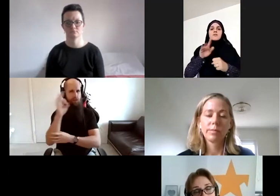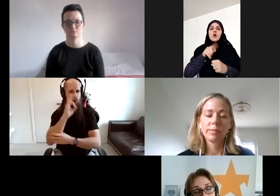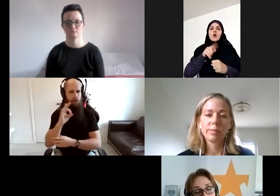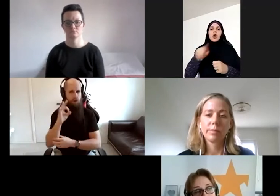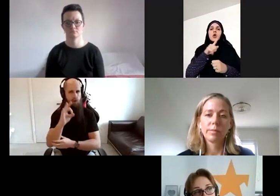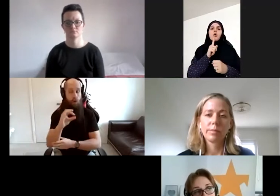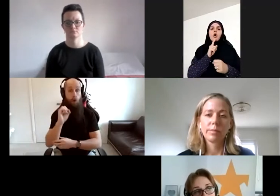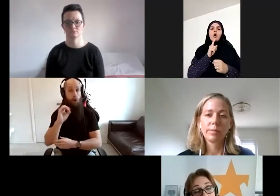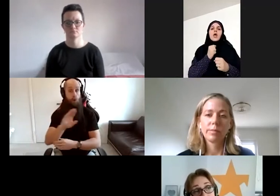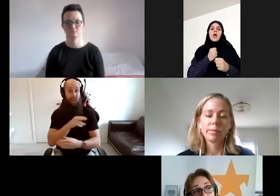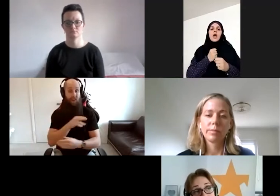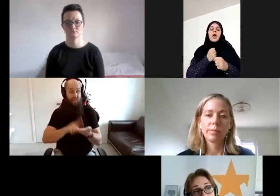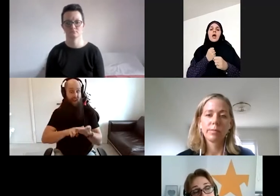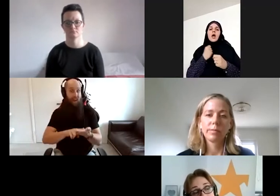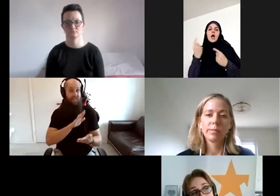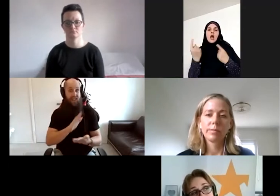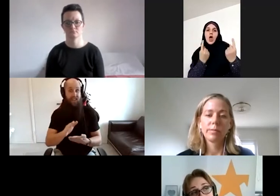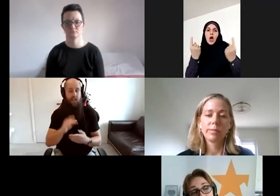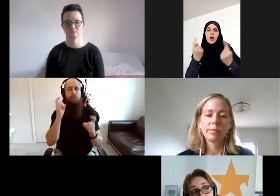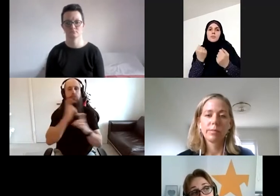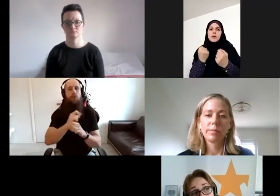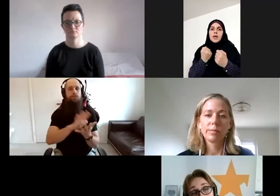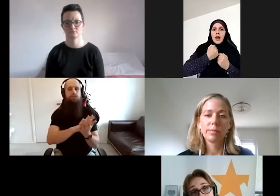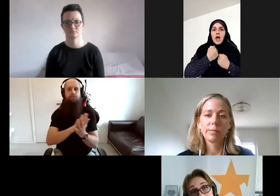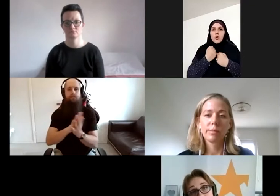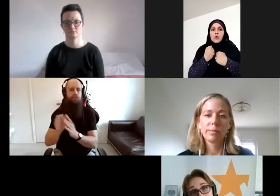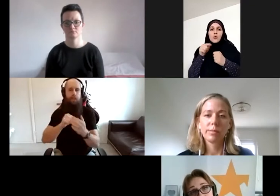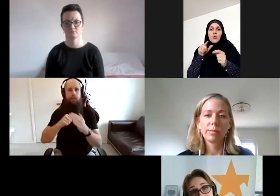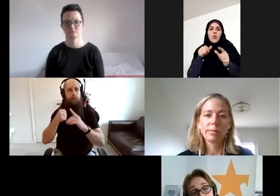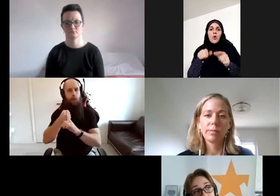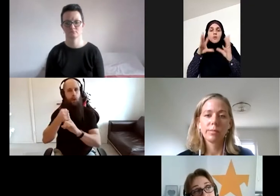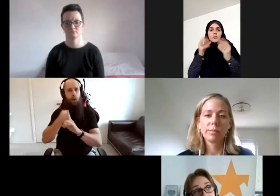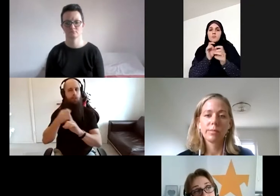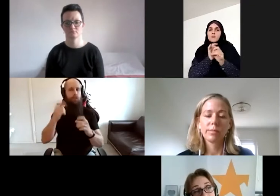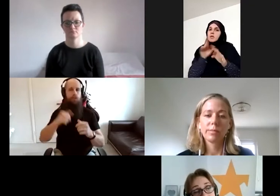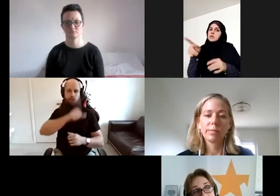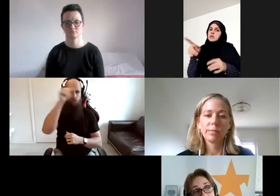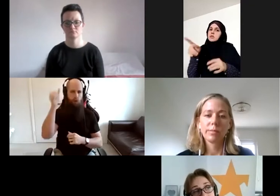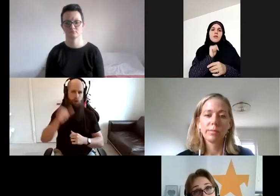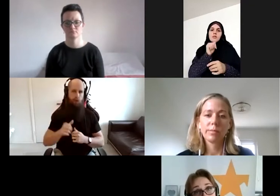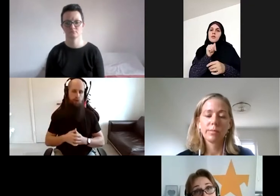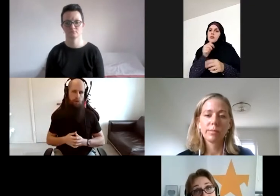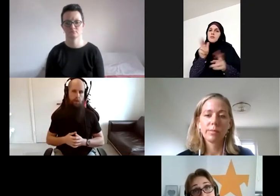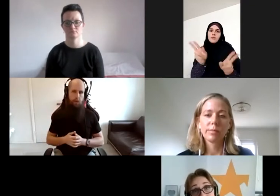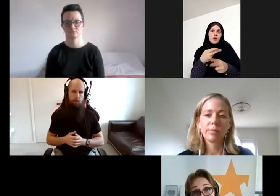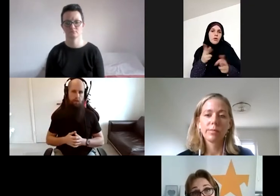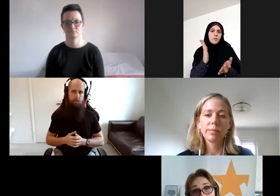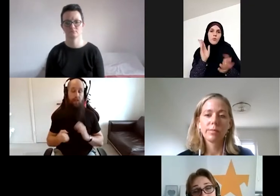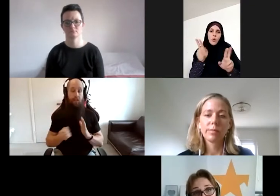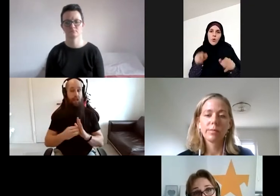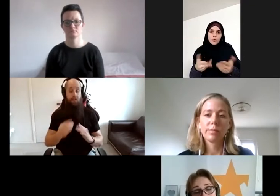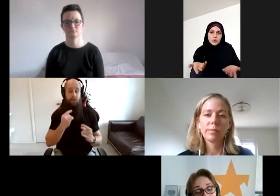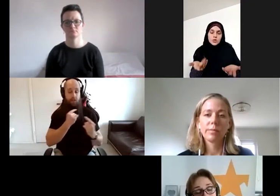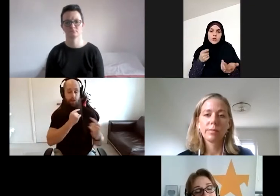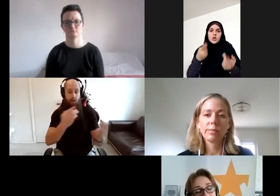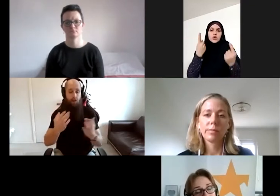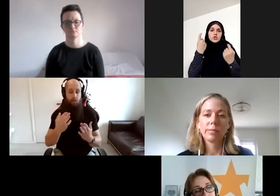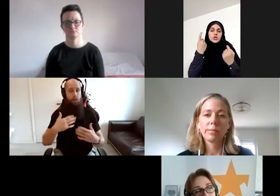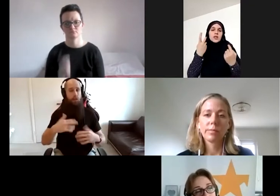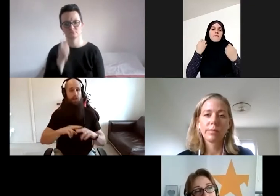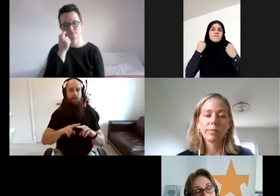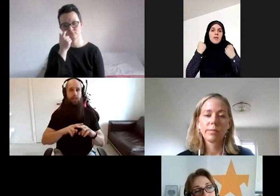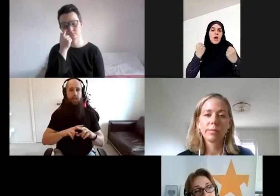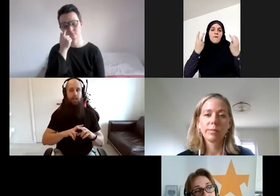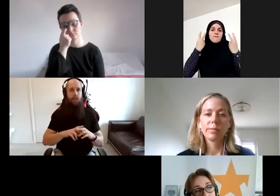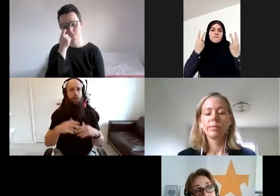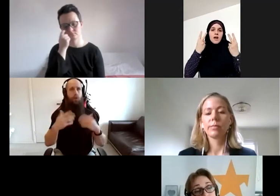make a change. That's also why this is extremely important. That's something that it's my privilege to working in my